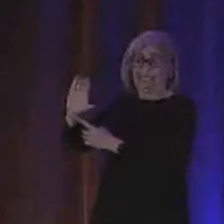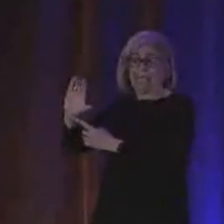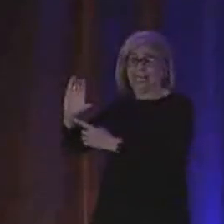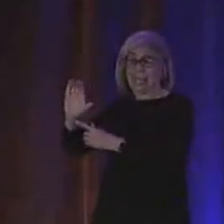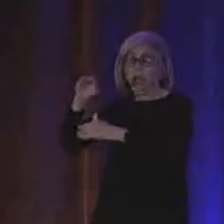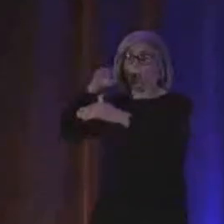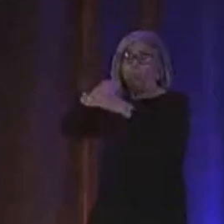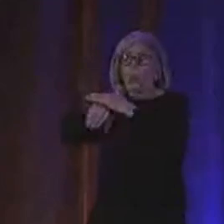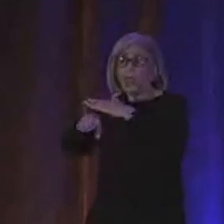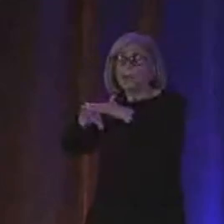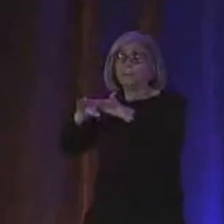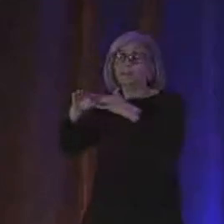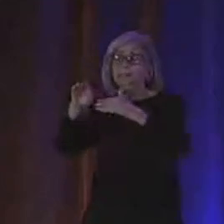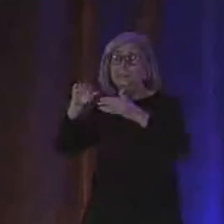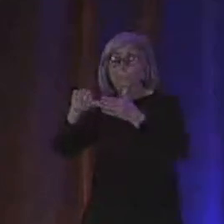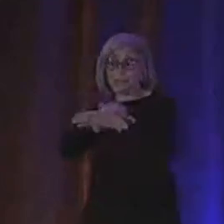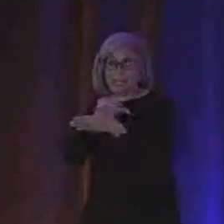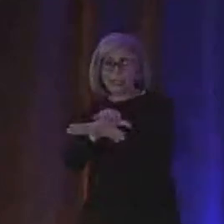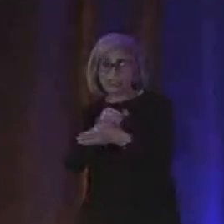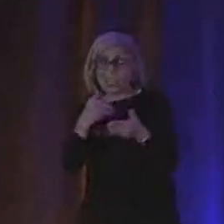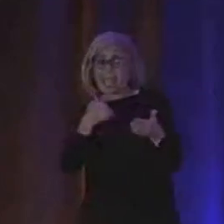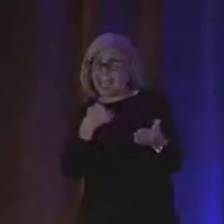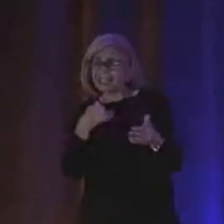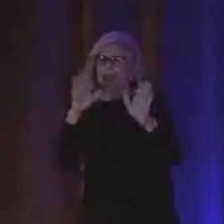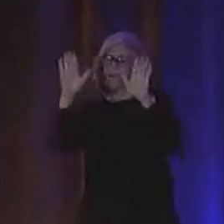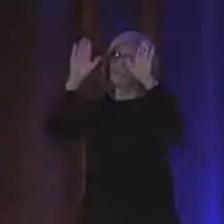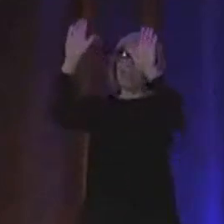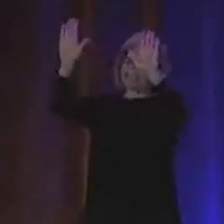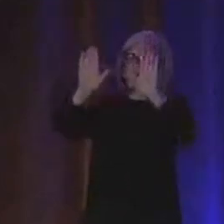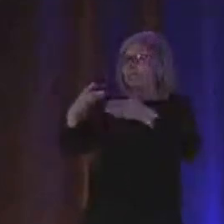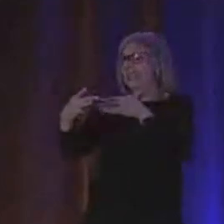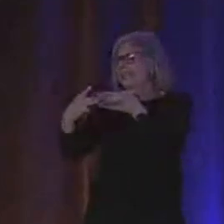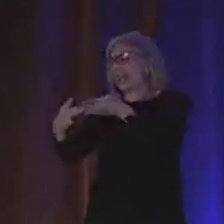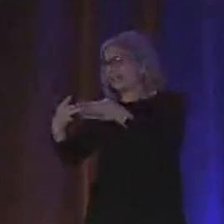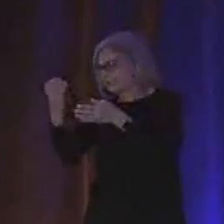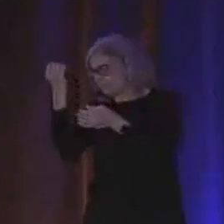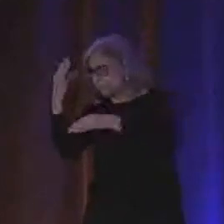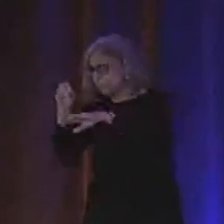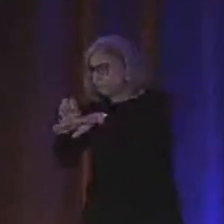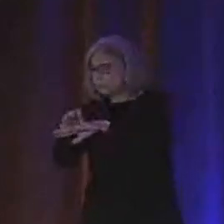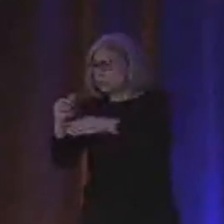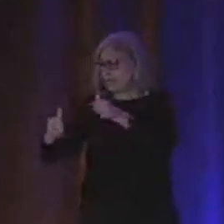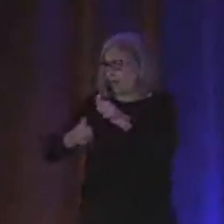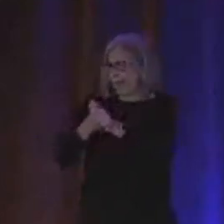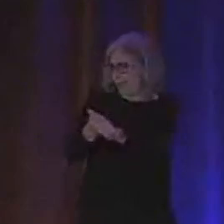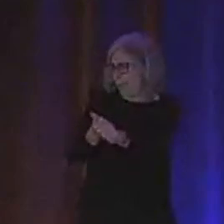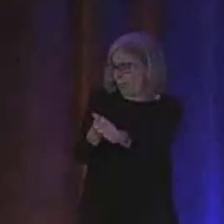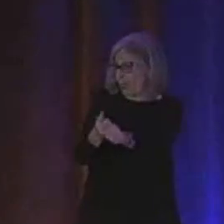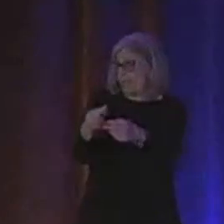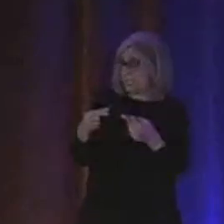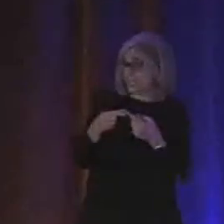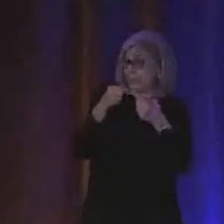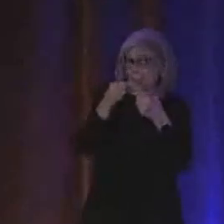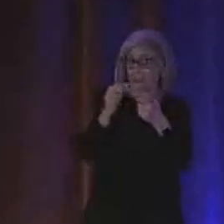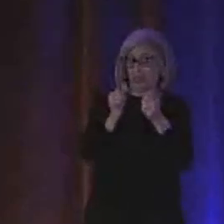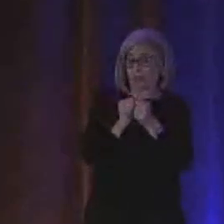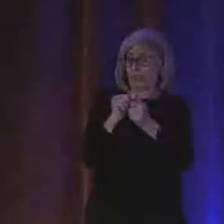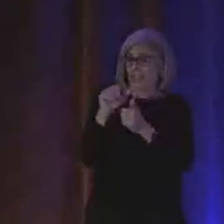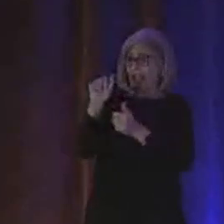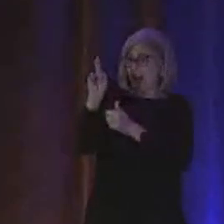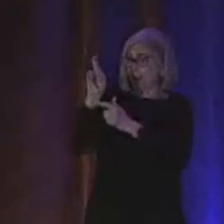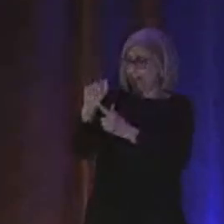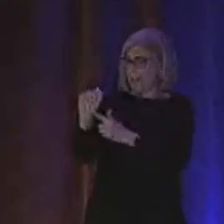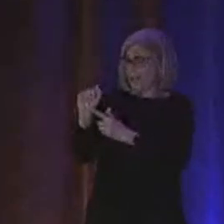Accessibility Initiative page has some fantastic guidelines for us to follow, especially for the ARIA